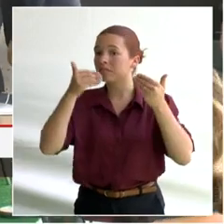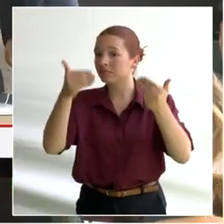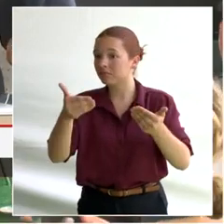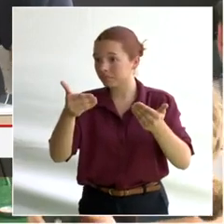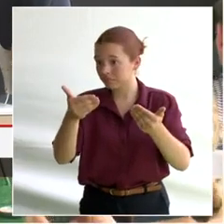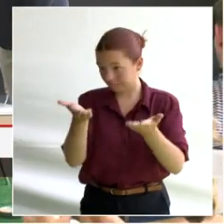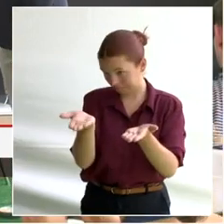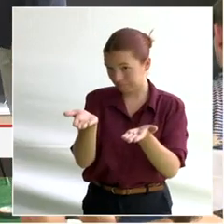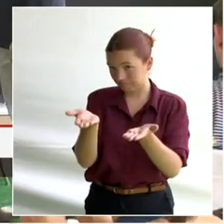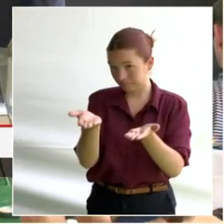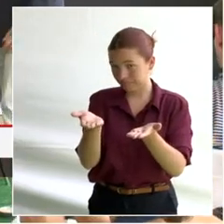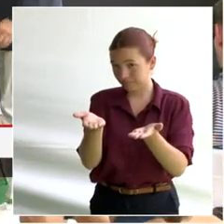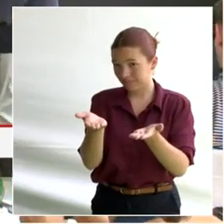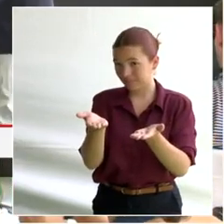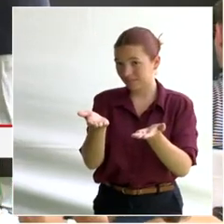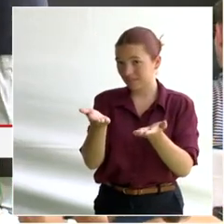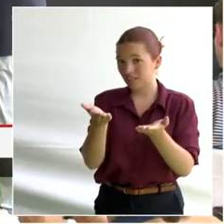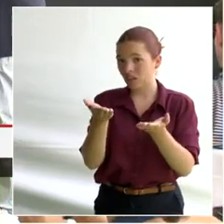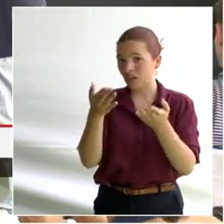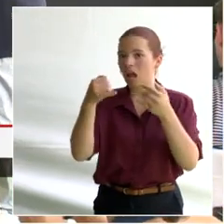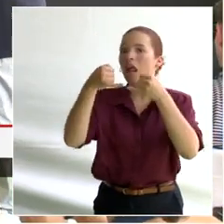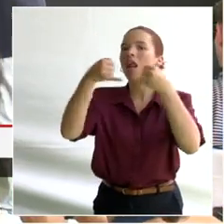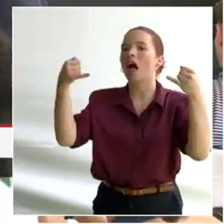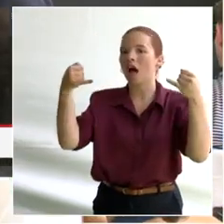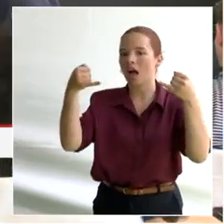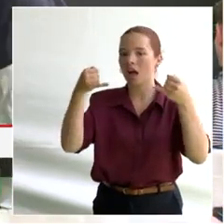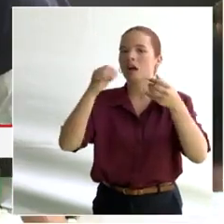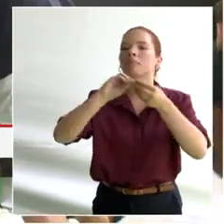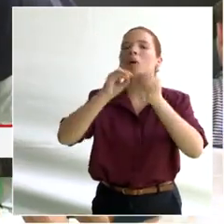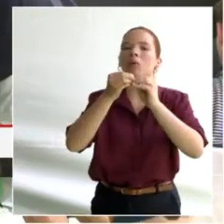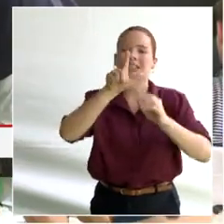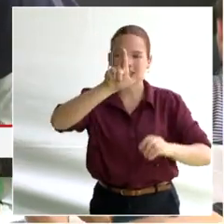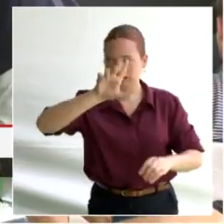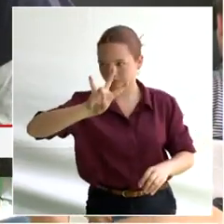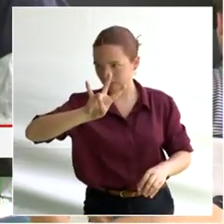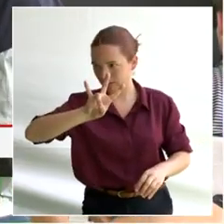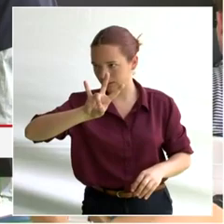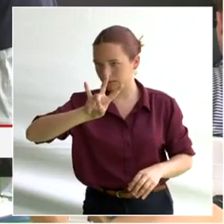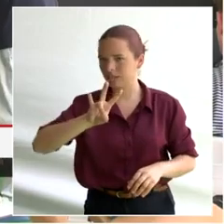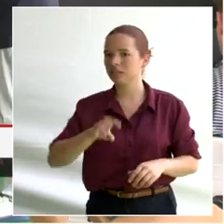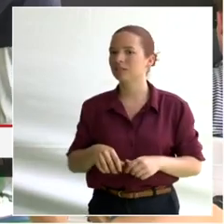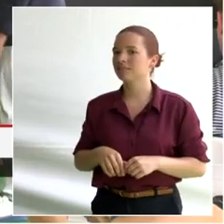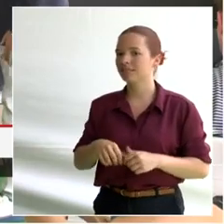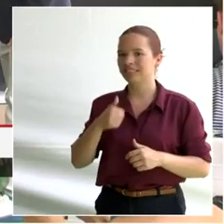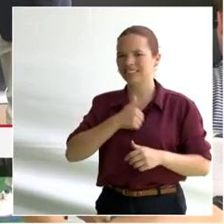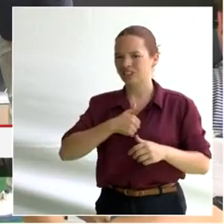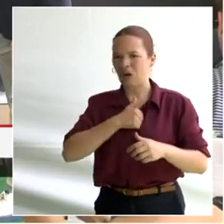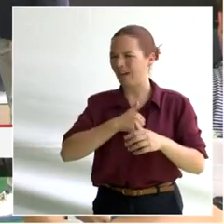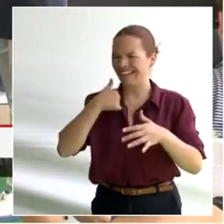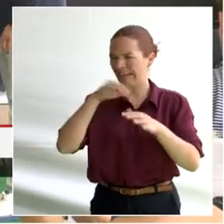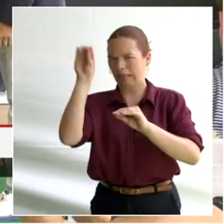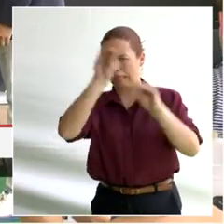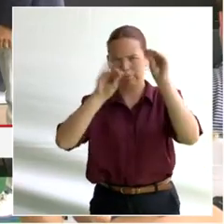27. Line 27. 1 second. What is your name? Hi, Sophia.